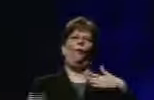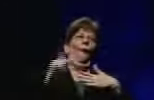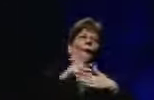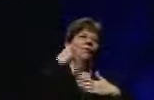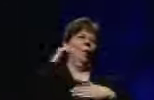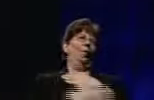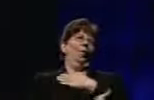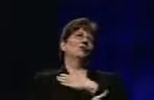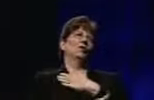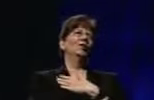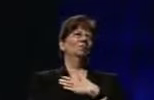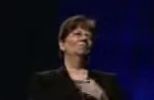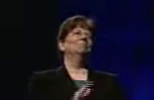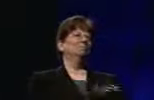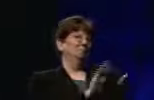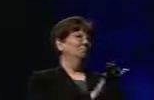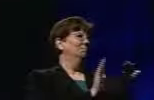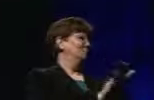country.